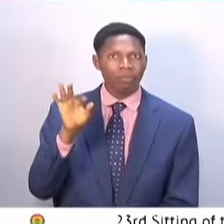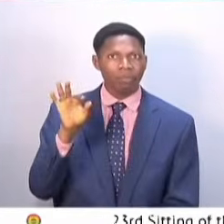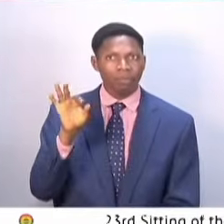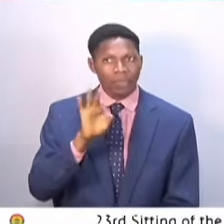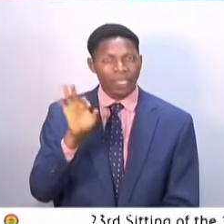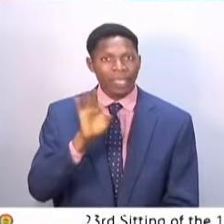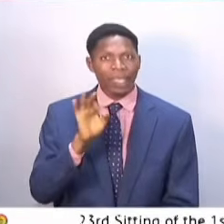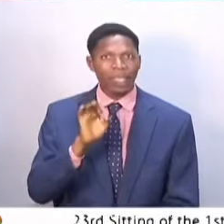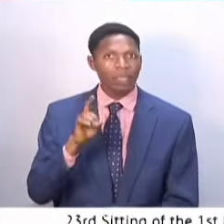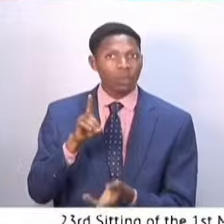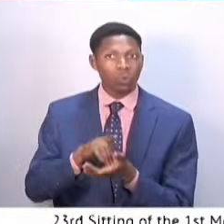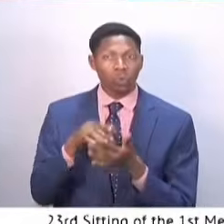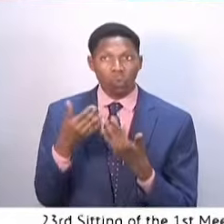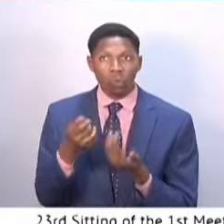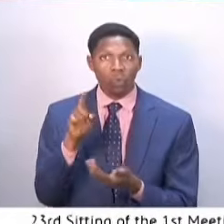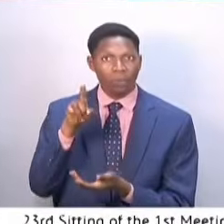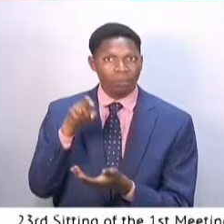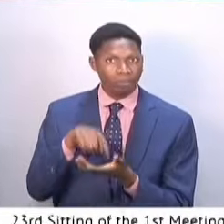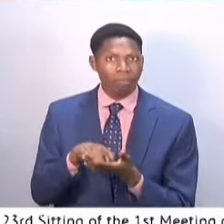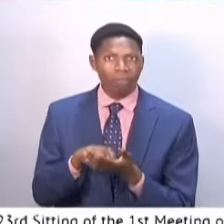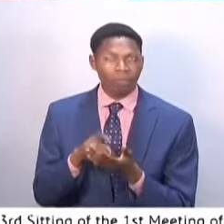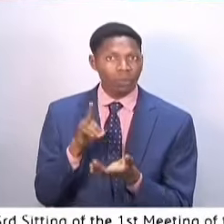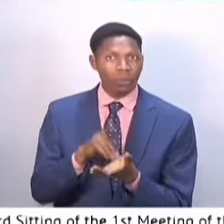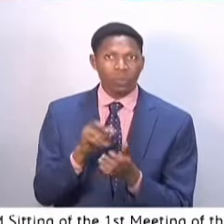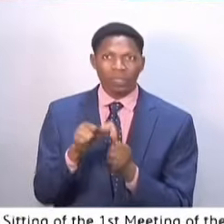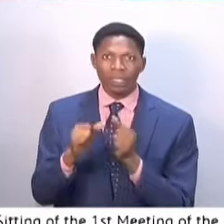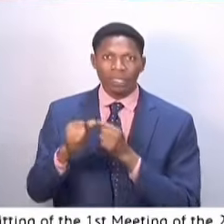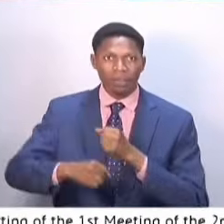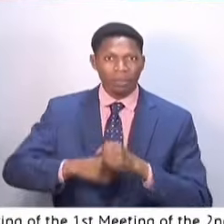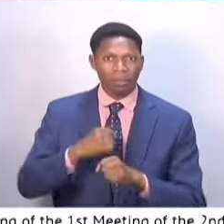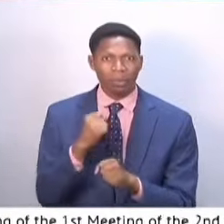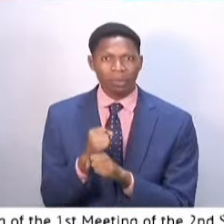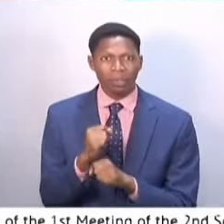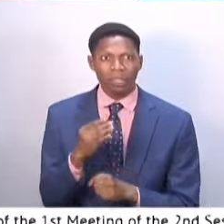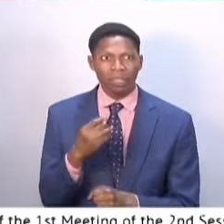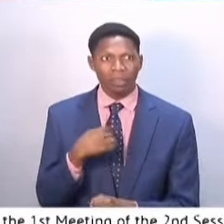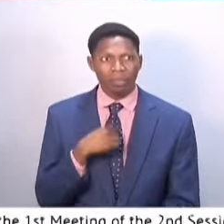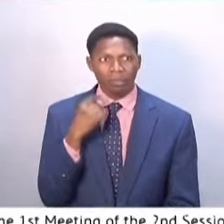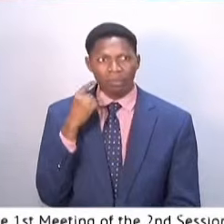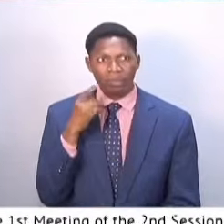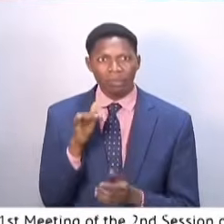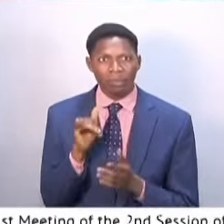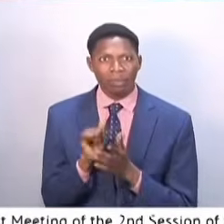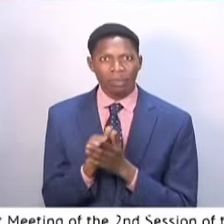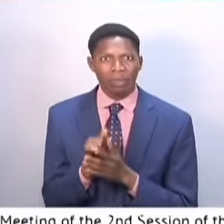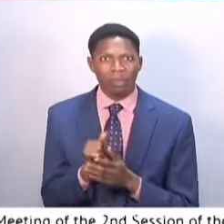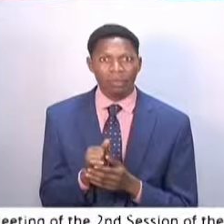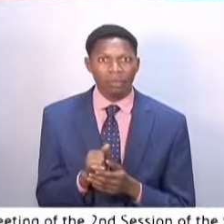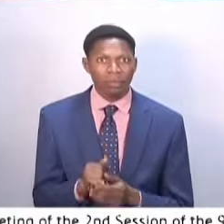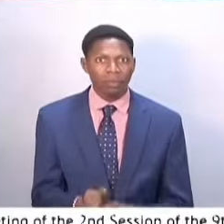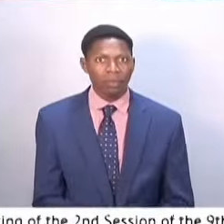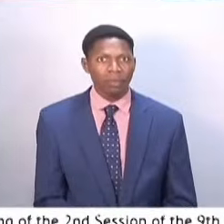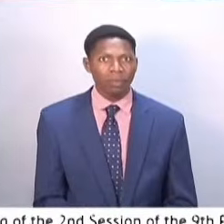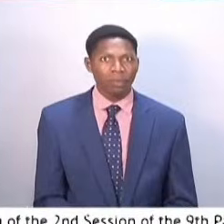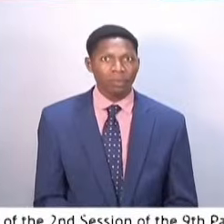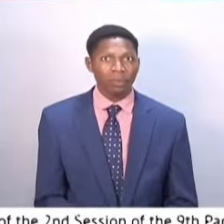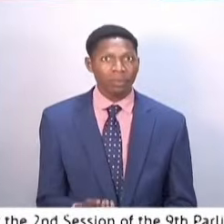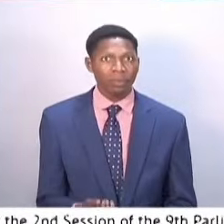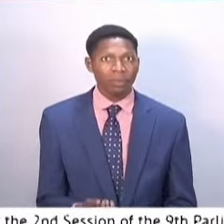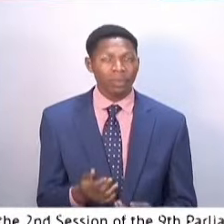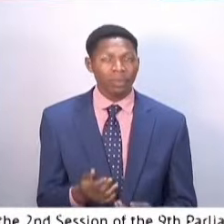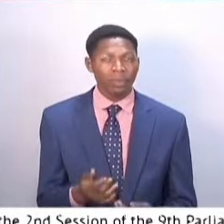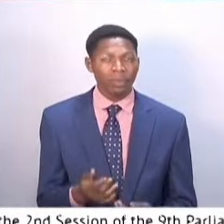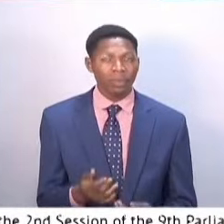900 doctors or 1,000 doctors each year, and assume we retain all of them. It will take